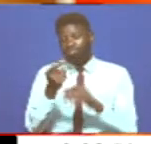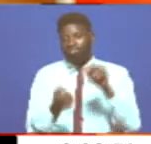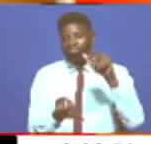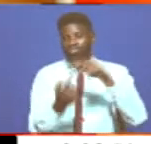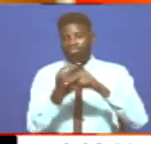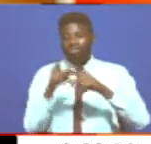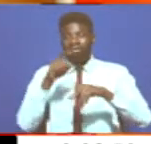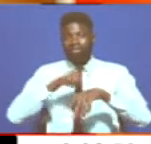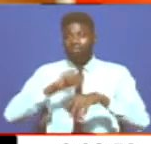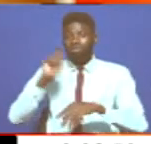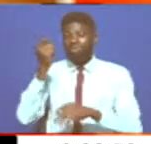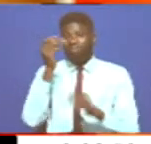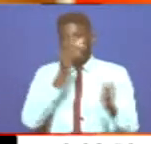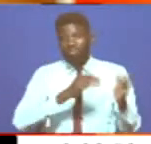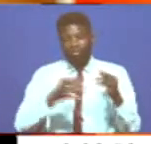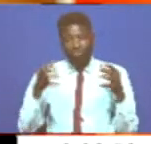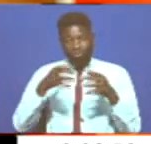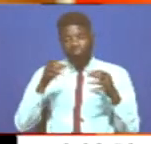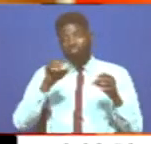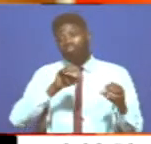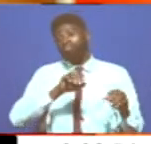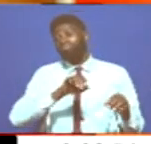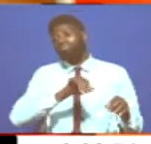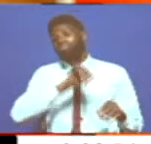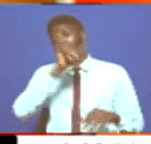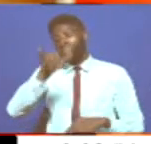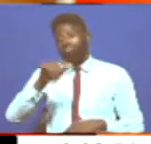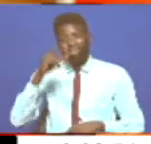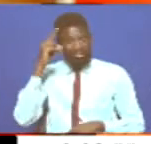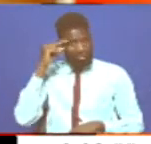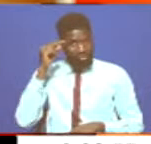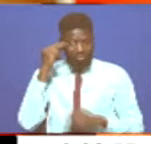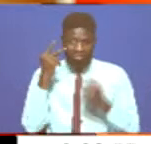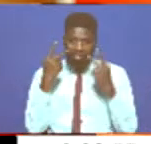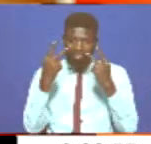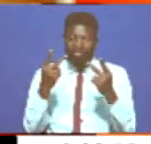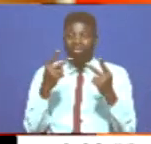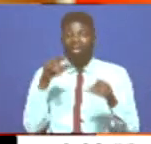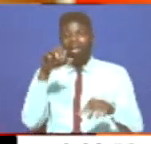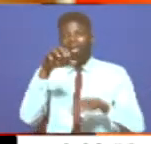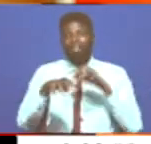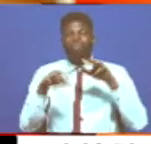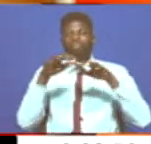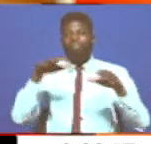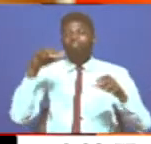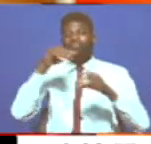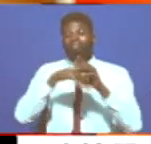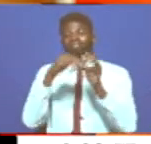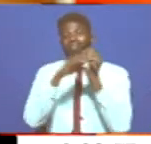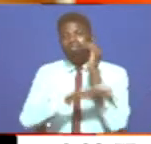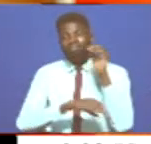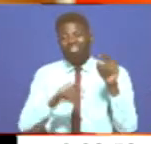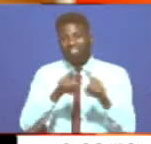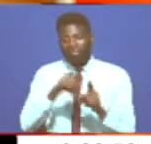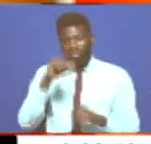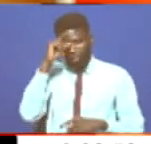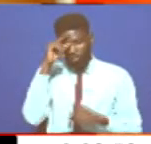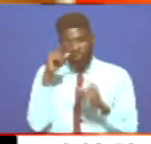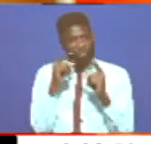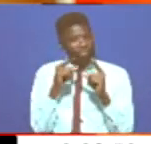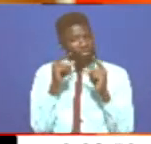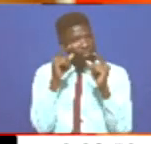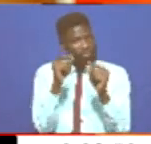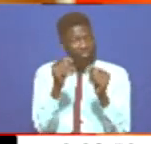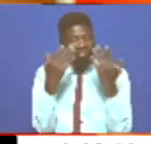preparing a delegation to Saudi Arabia to explore new livestock markets in the country. The government has also said the completion of the